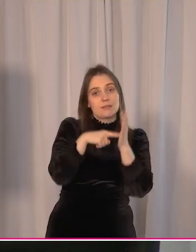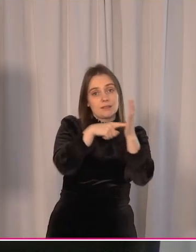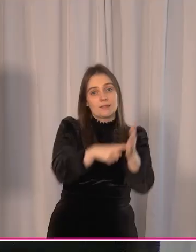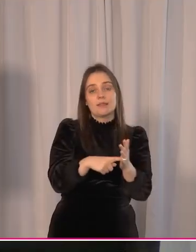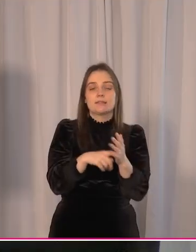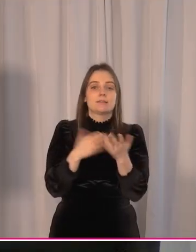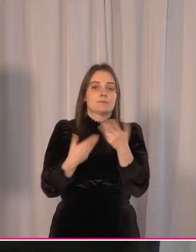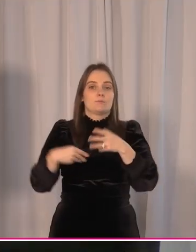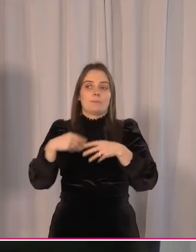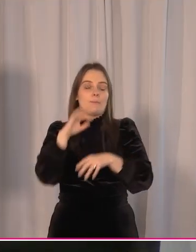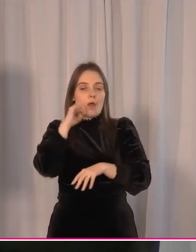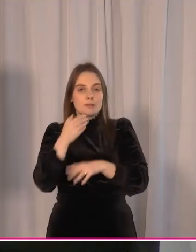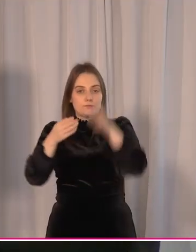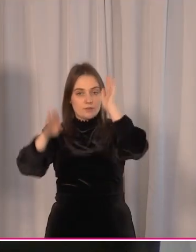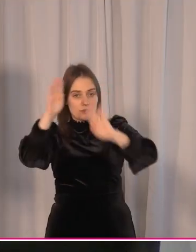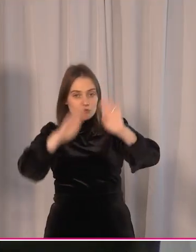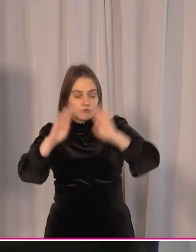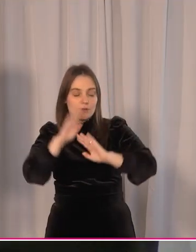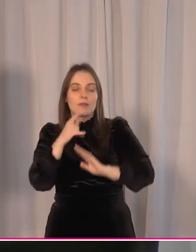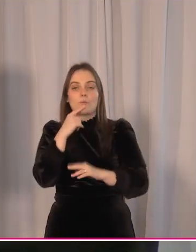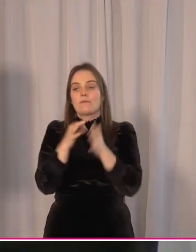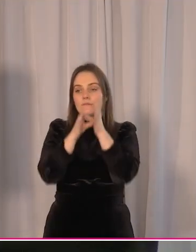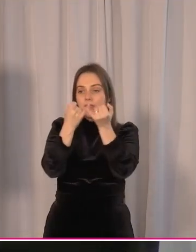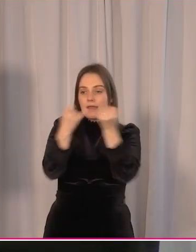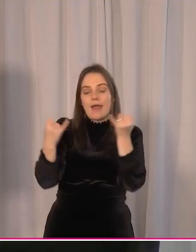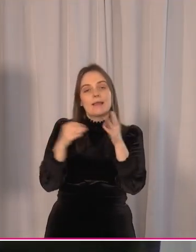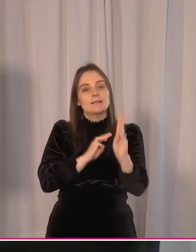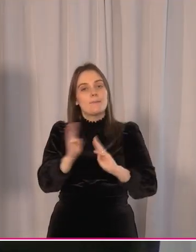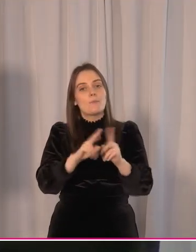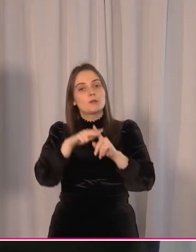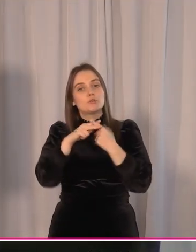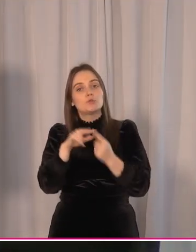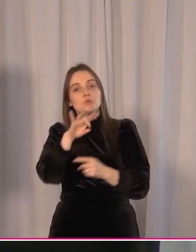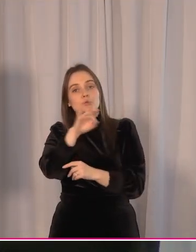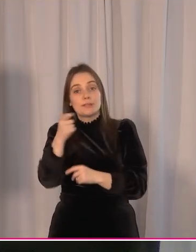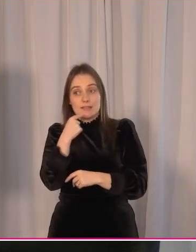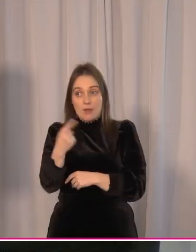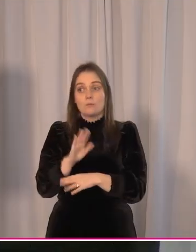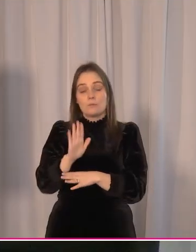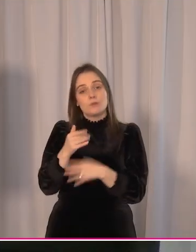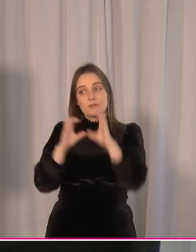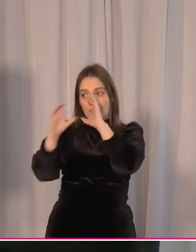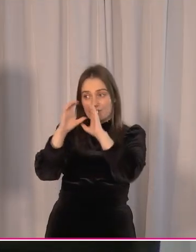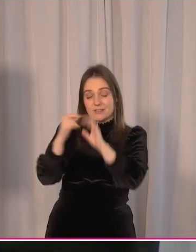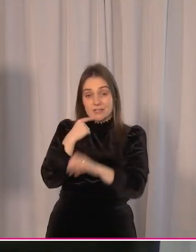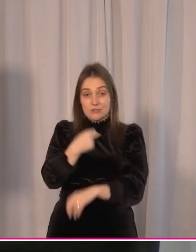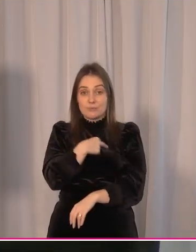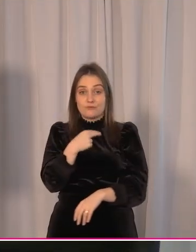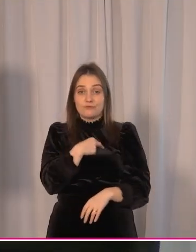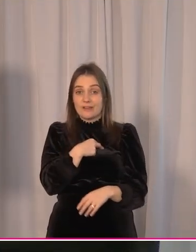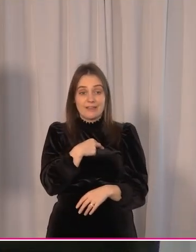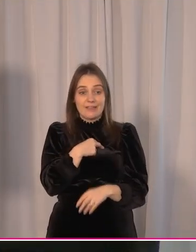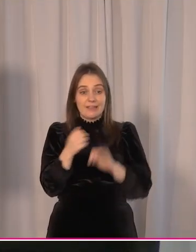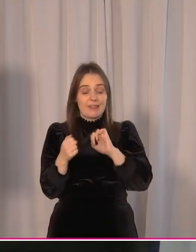injury or disability. We have guidelines and practice toolkits to say have these conversations. But fundamentally, we haven't